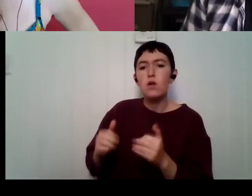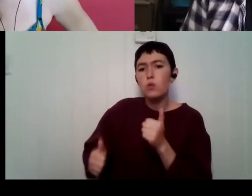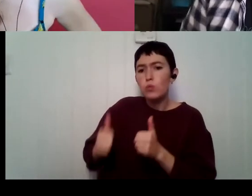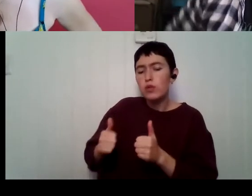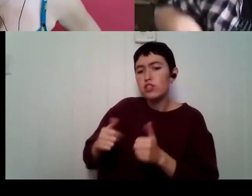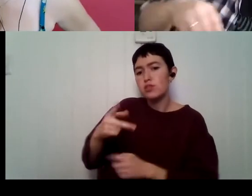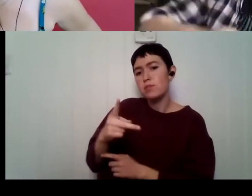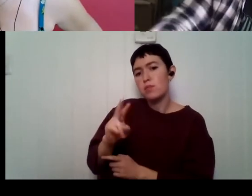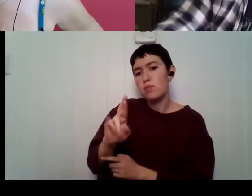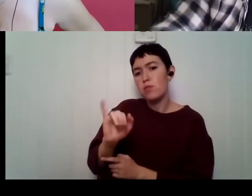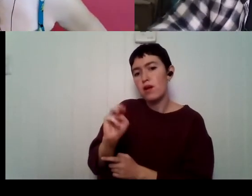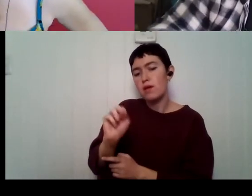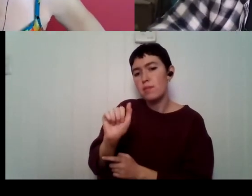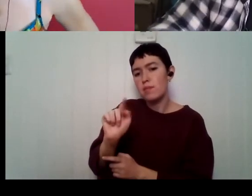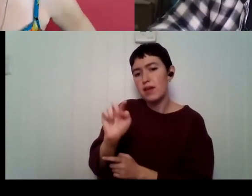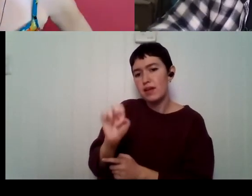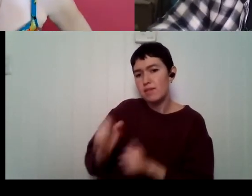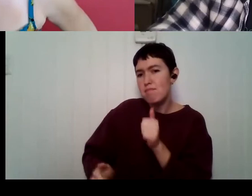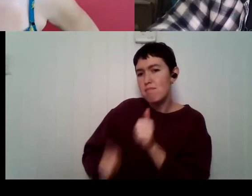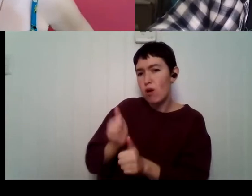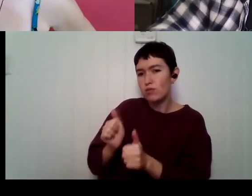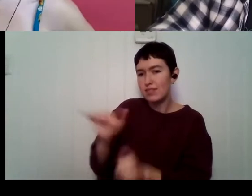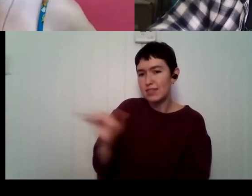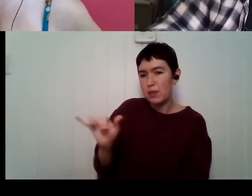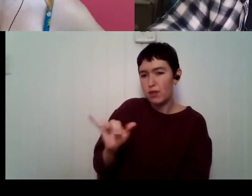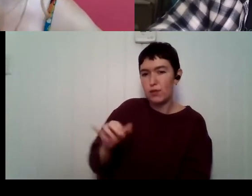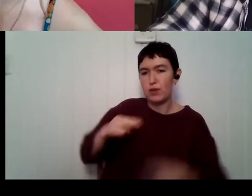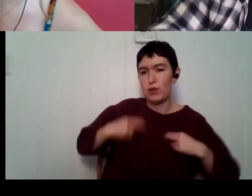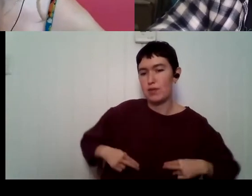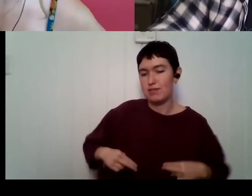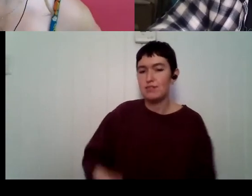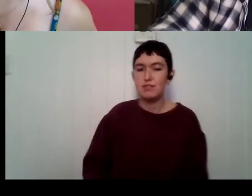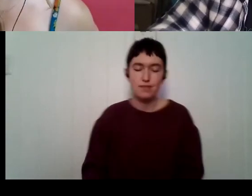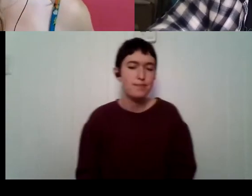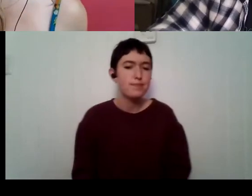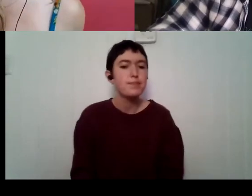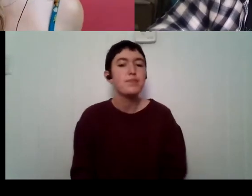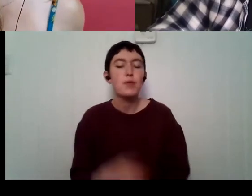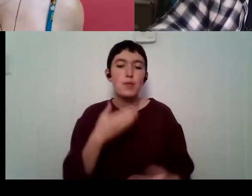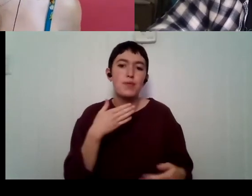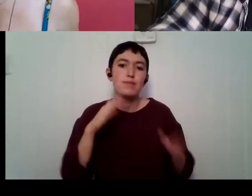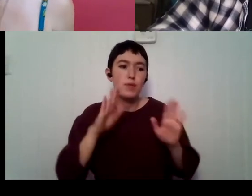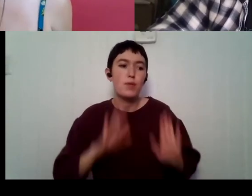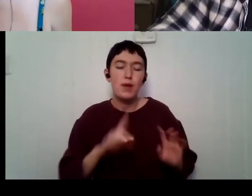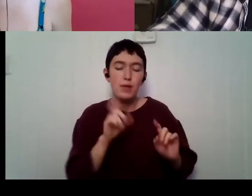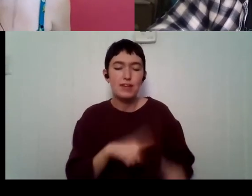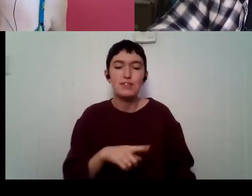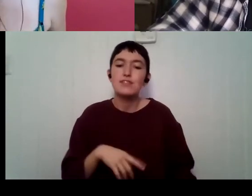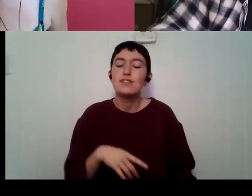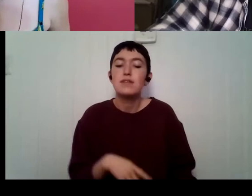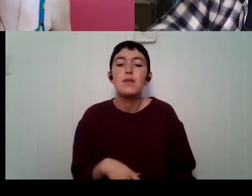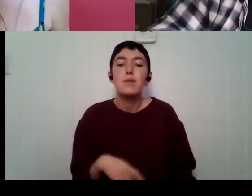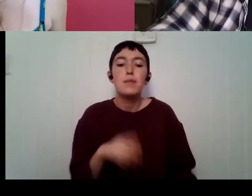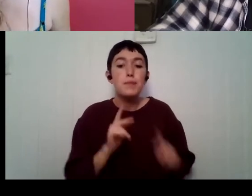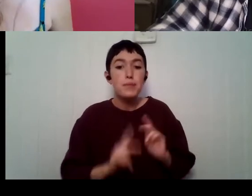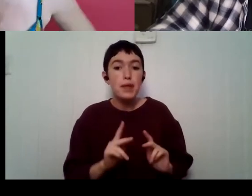is most like humans? That's from Charlie. That's a great question. Well, so in terms, okay, people ask if they're going to be